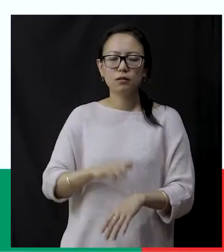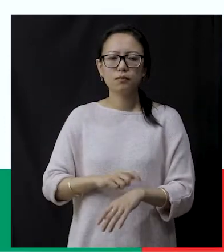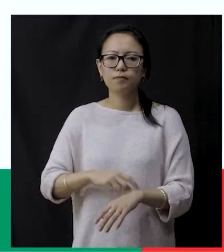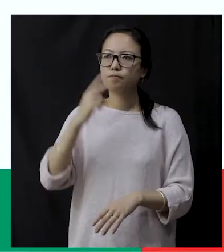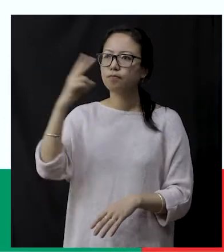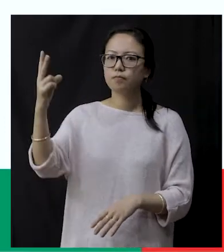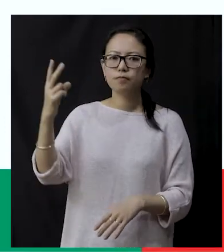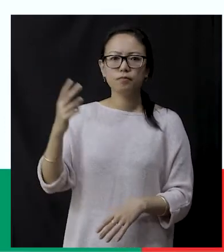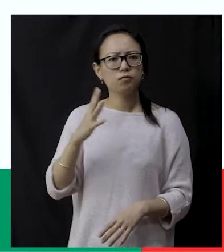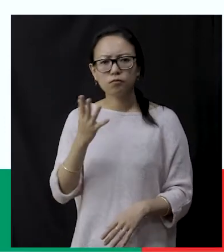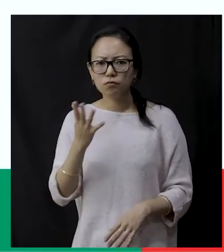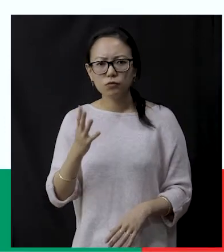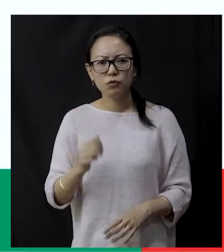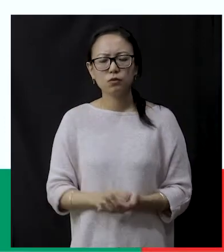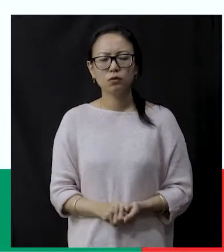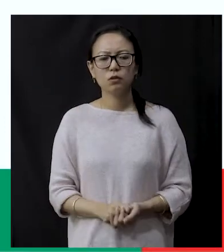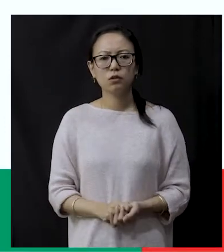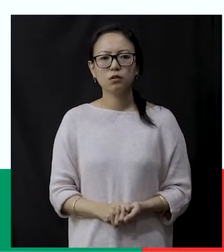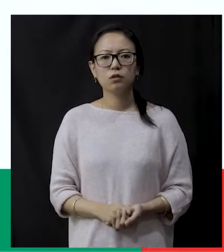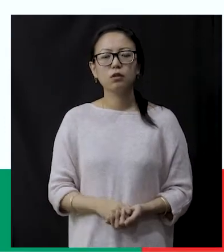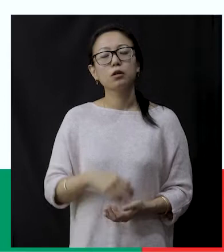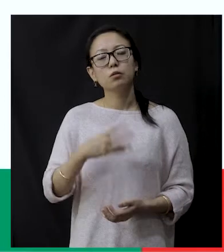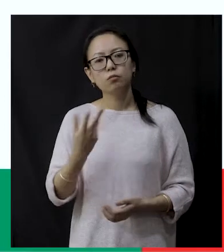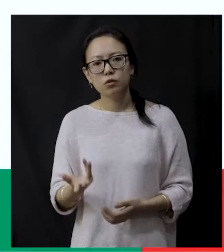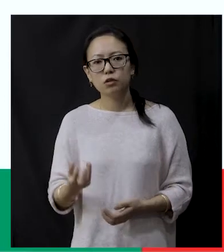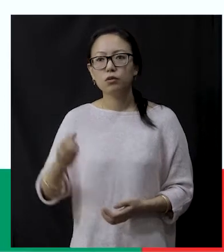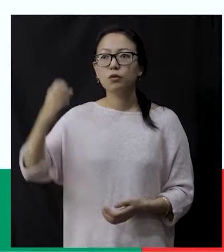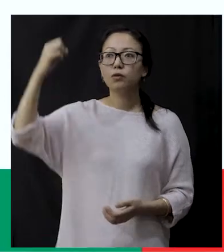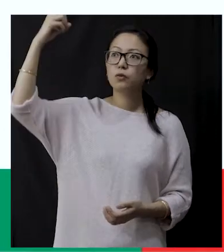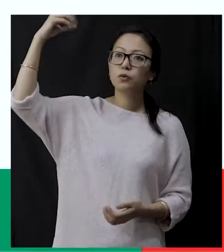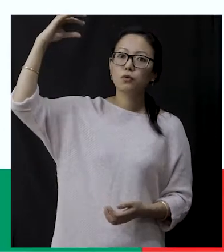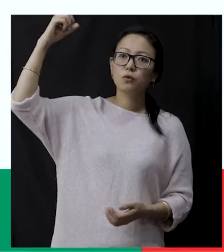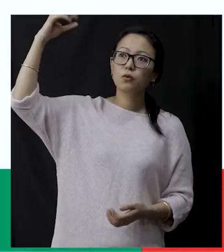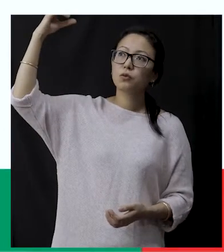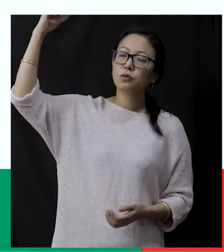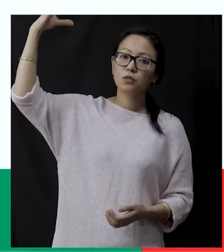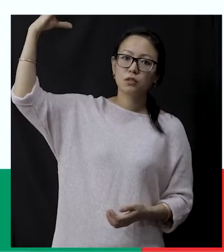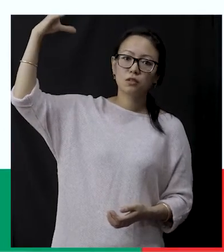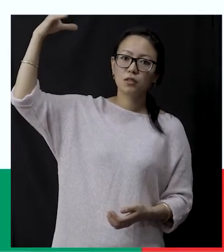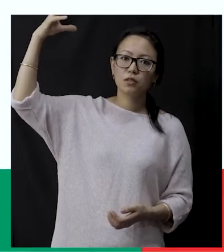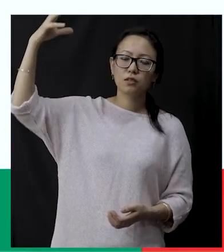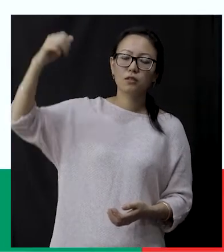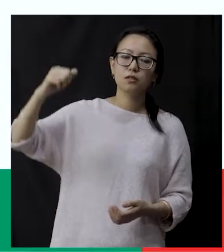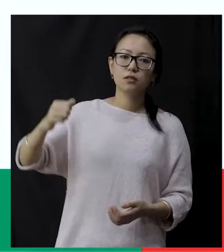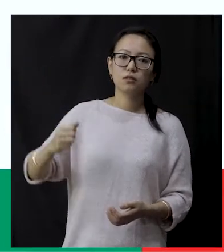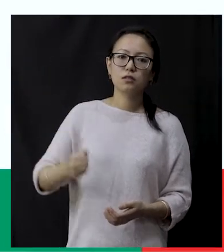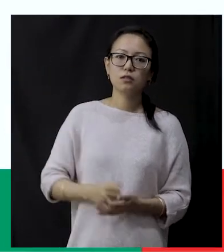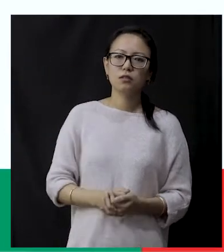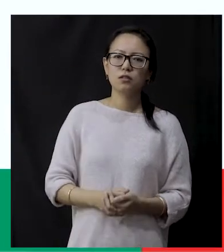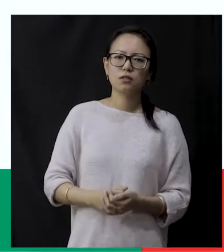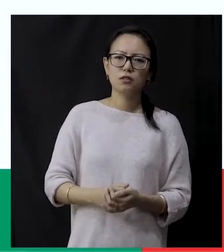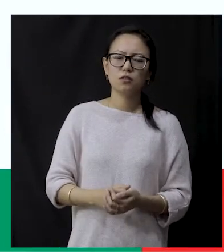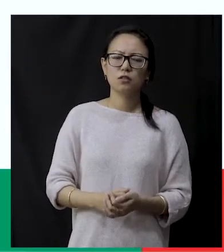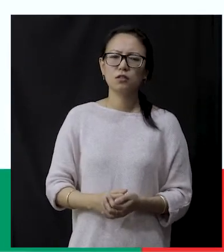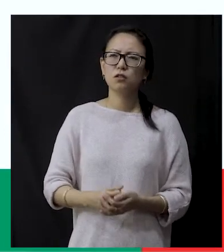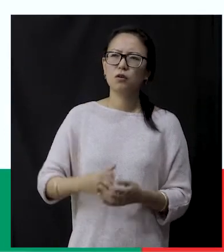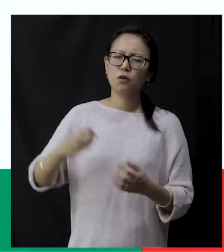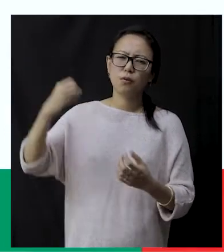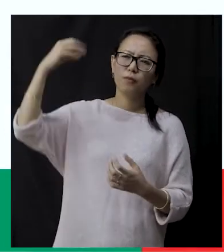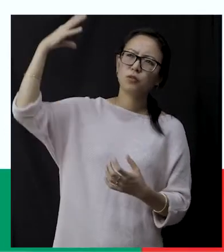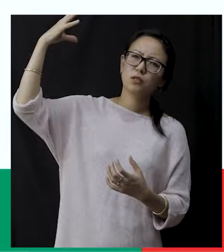sunlight. The light from the sun is very bright that it hides the